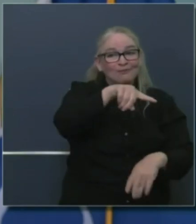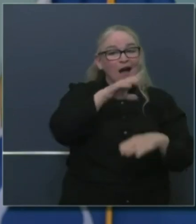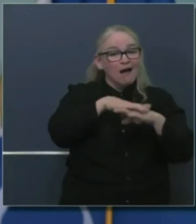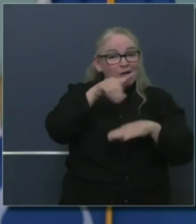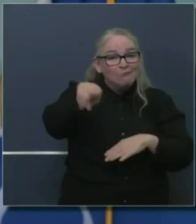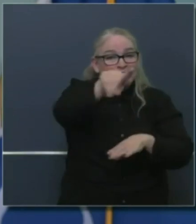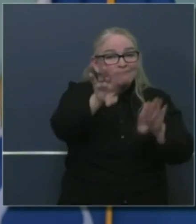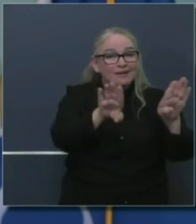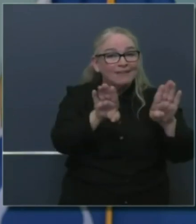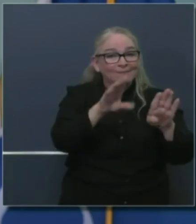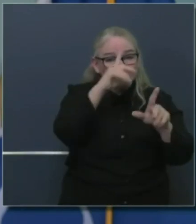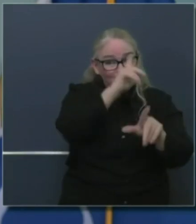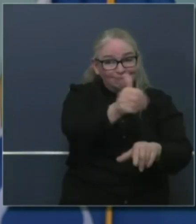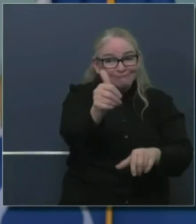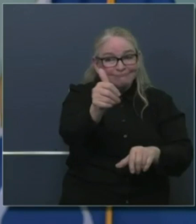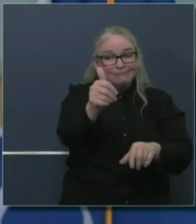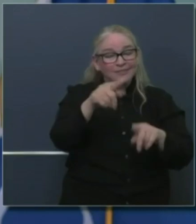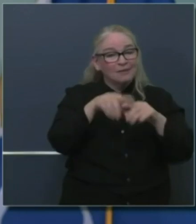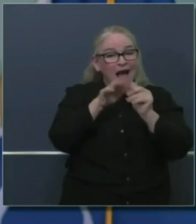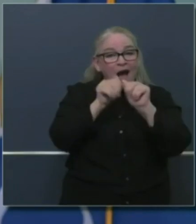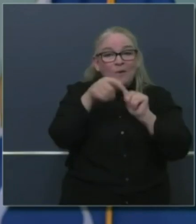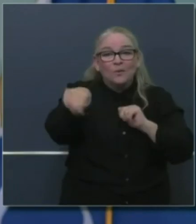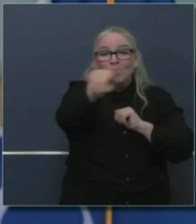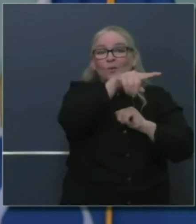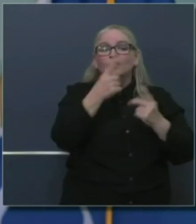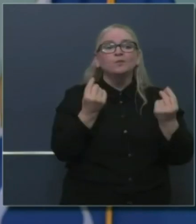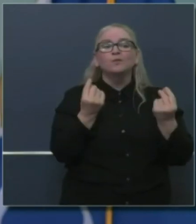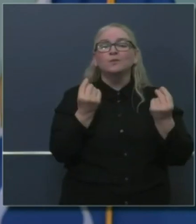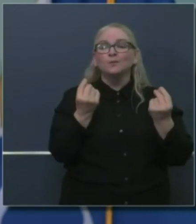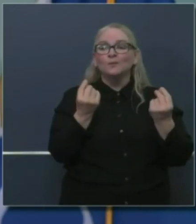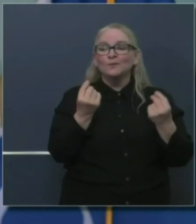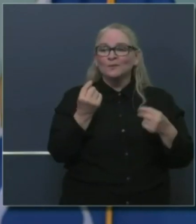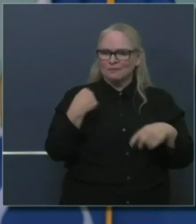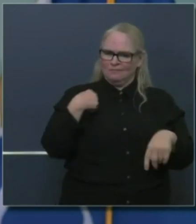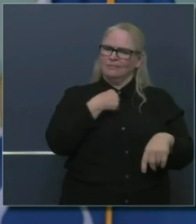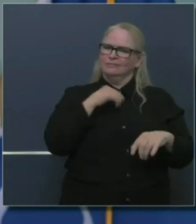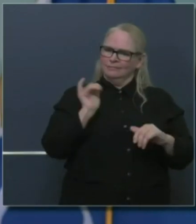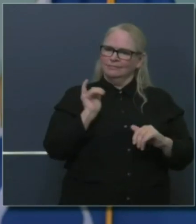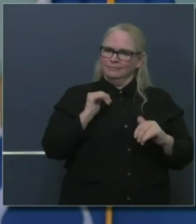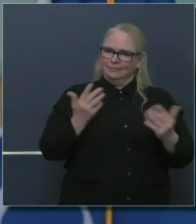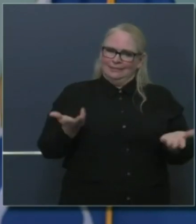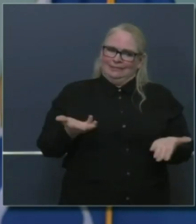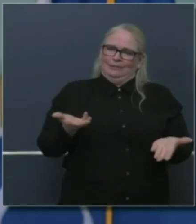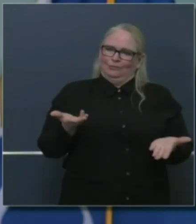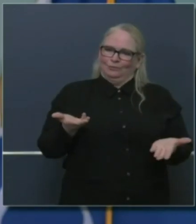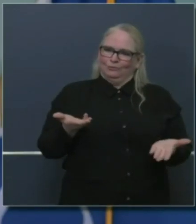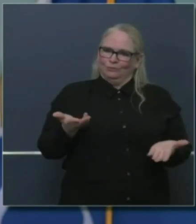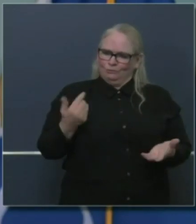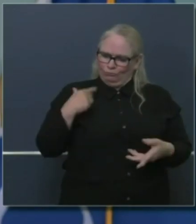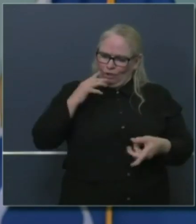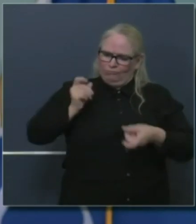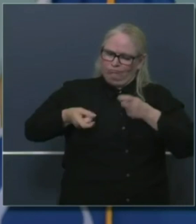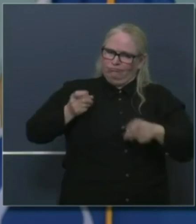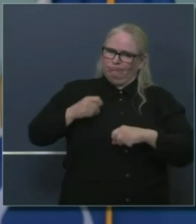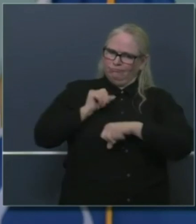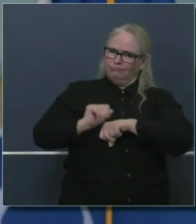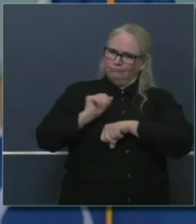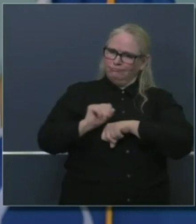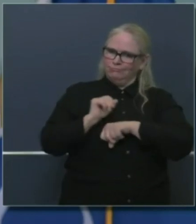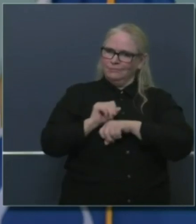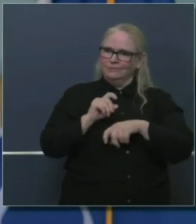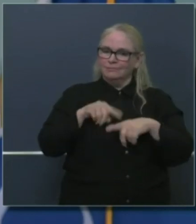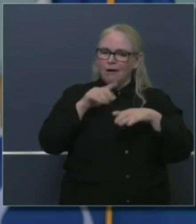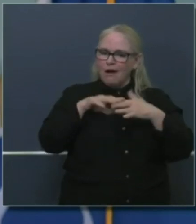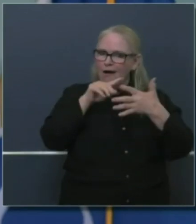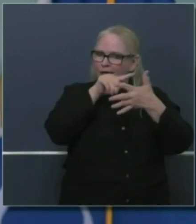impacts others, and collectively our efforts here to modify will be predicated on the data that will decide and